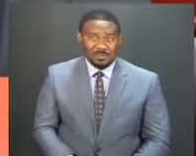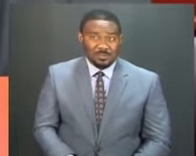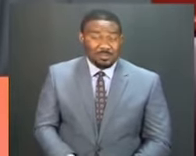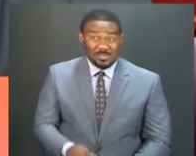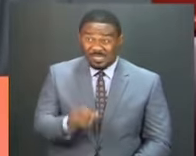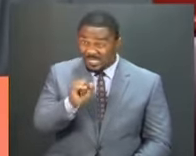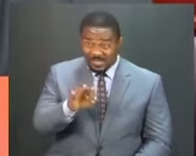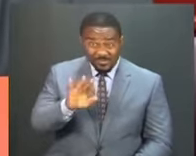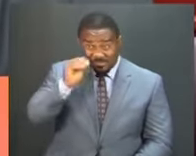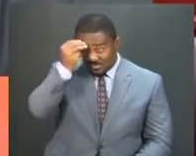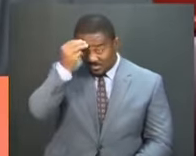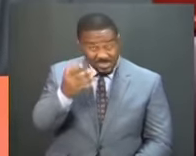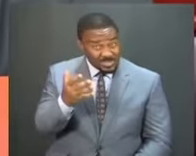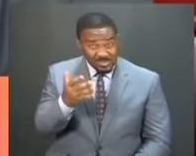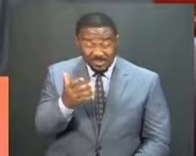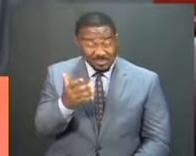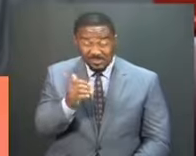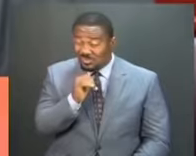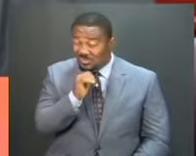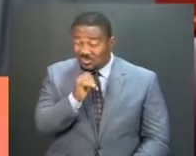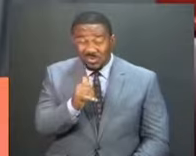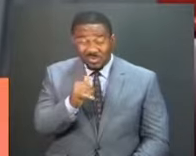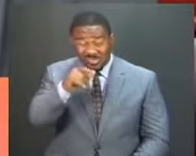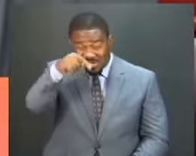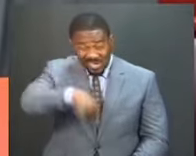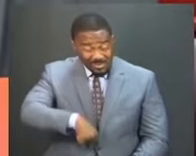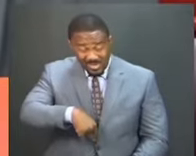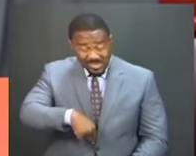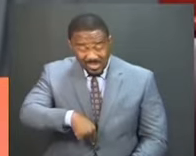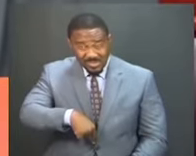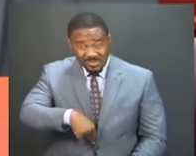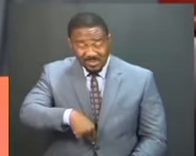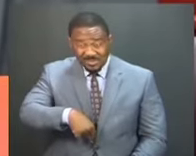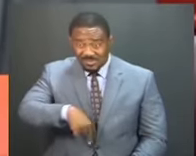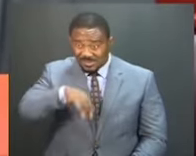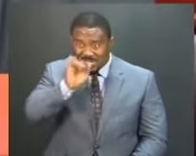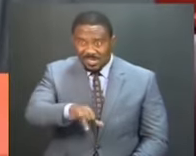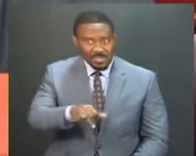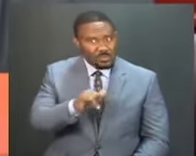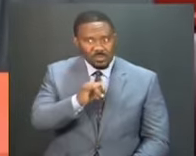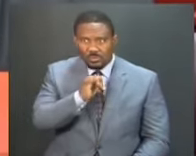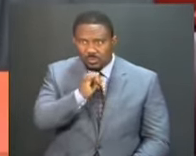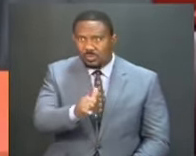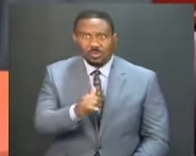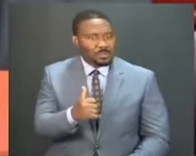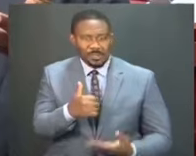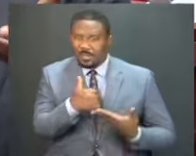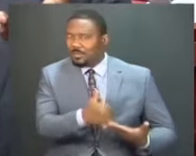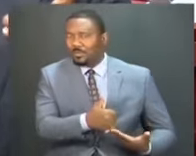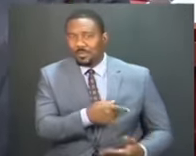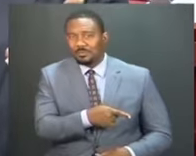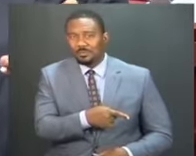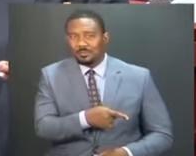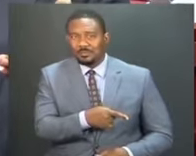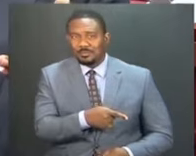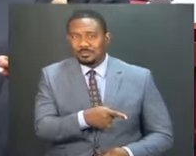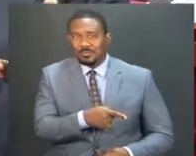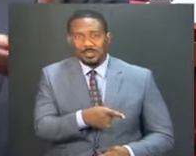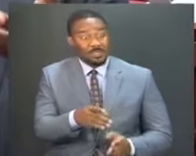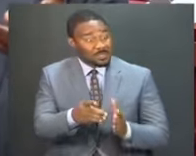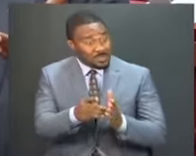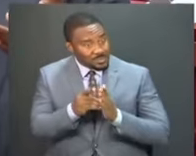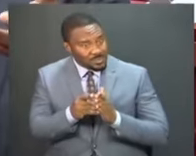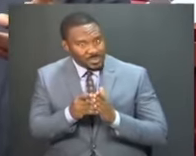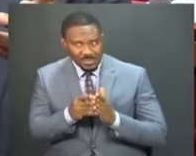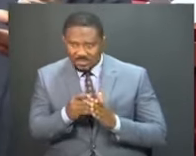House to answer questions. That we will not compromise on. And we will demand an official correspondence.